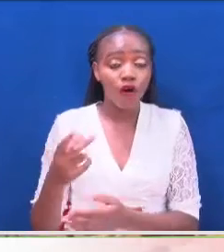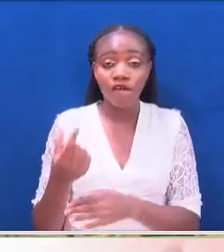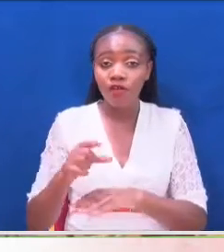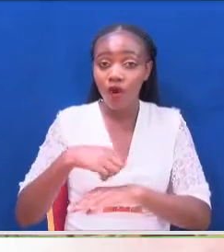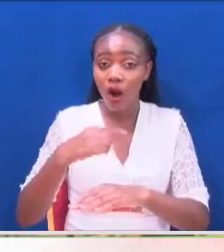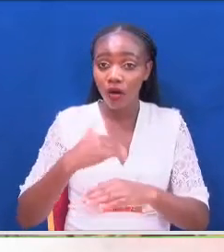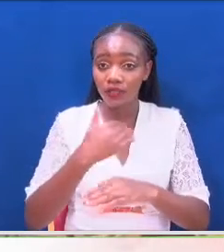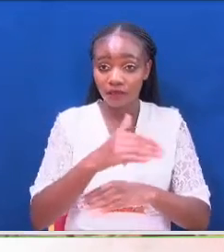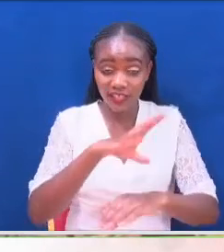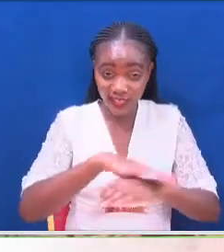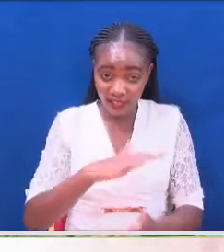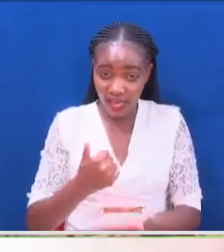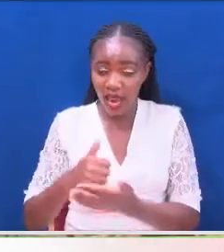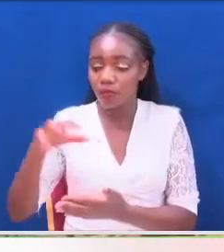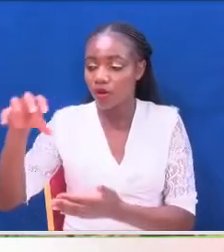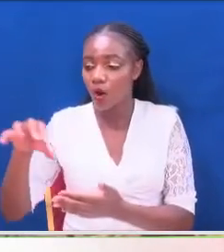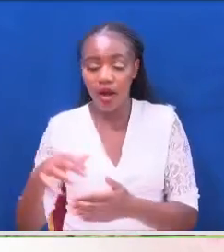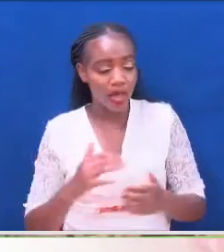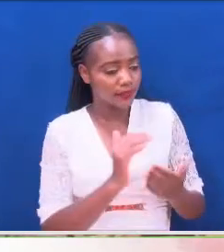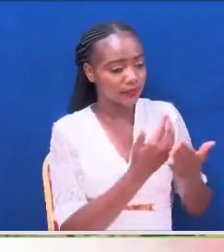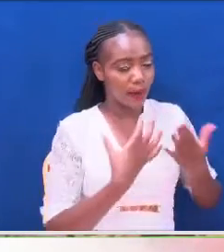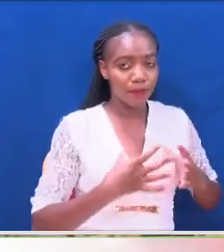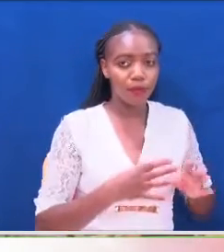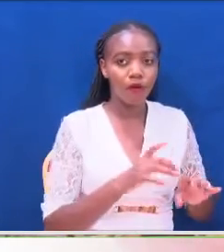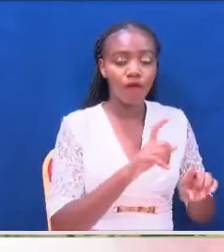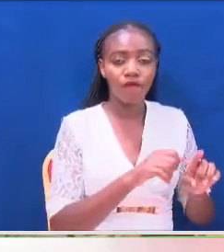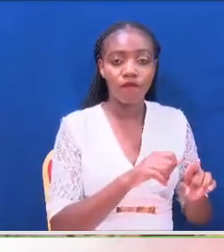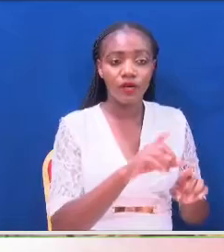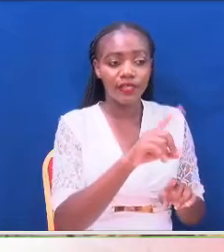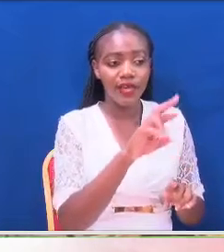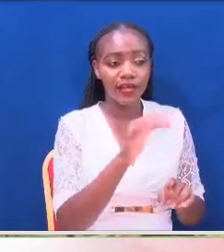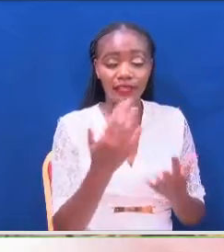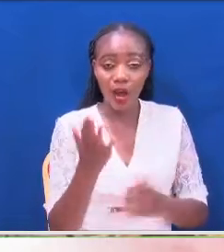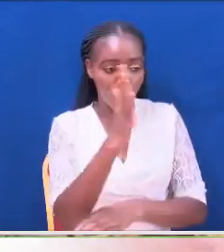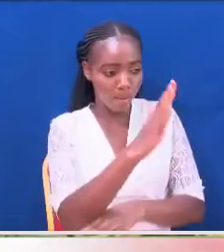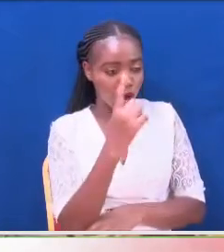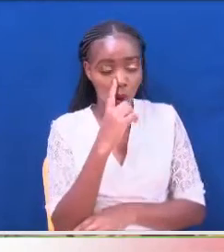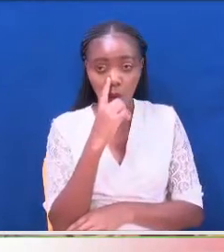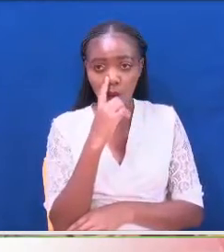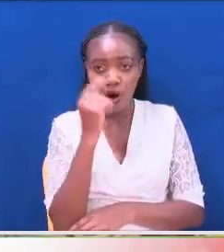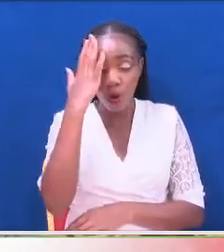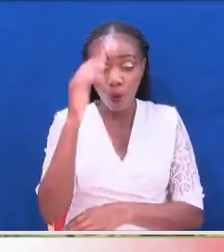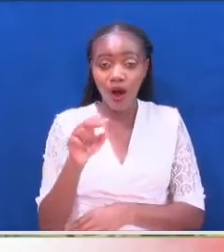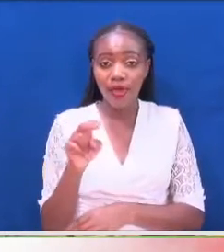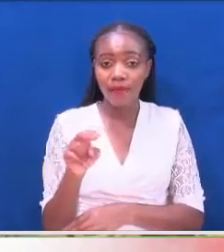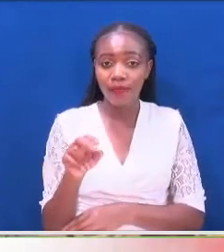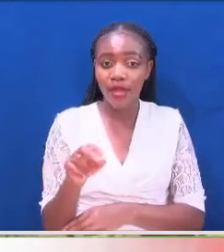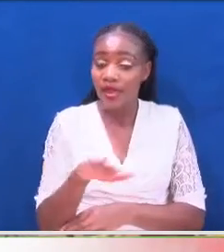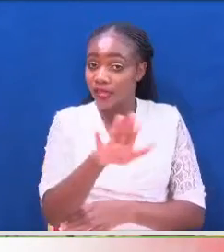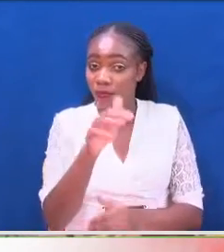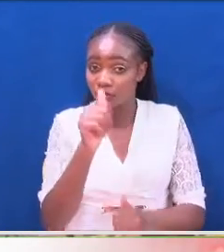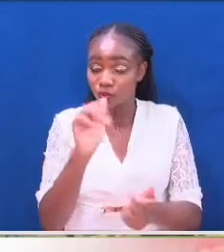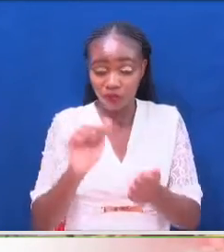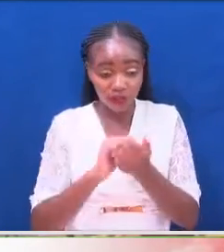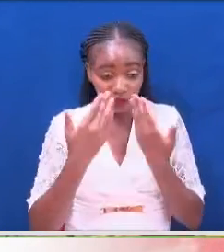finding refuge in Rwanda, scores of residents of Goma in the DR Congo are returning home as the Nyiragongo volcano, which erupted